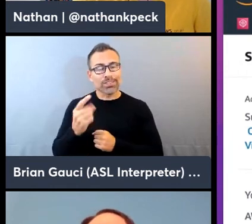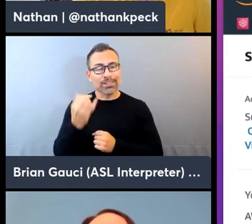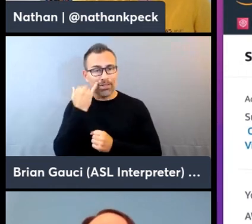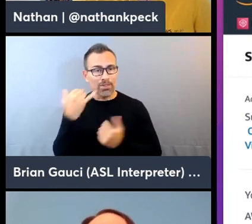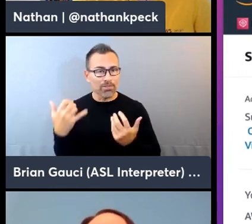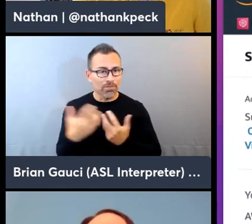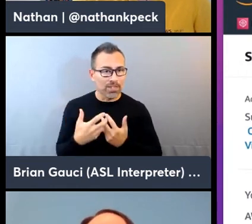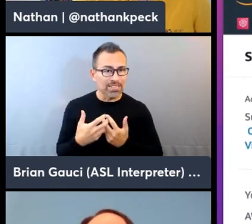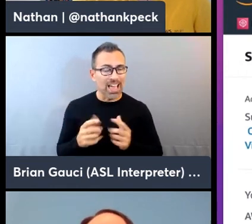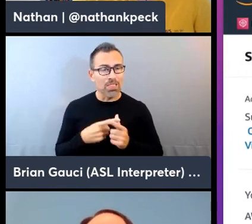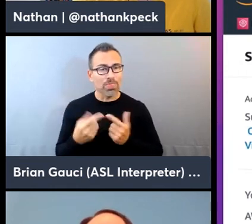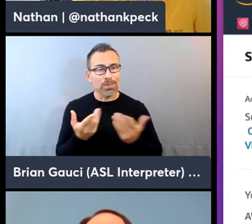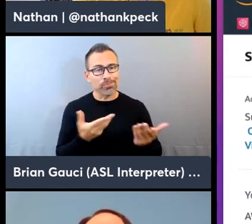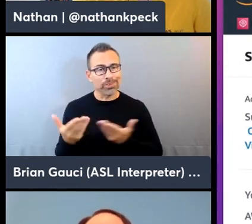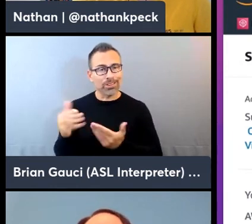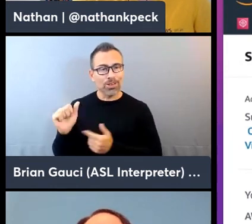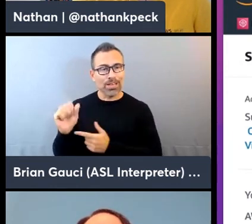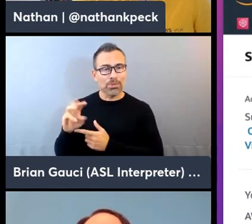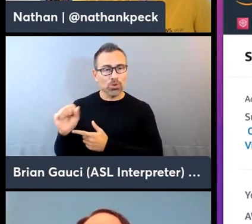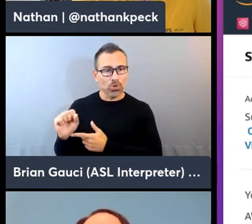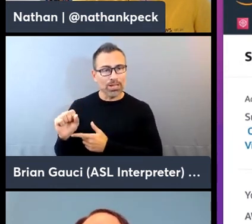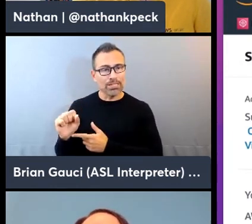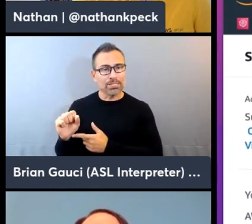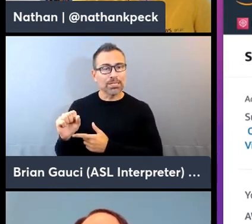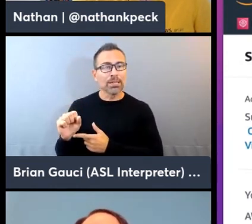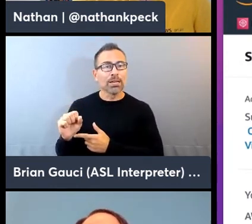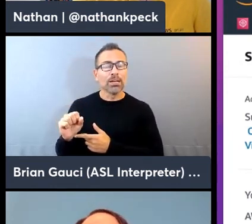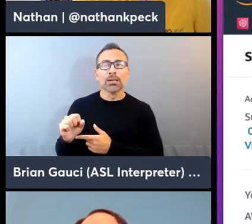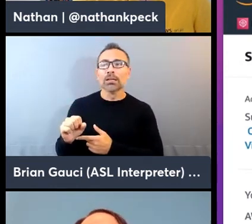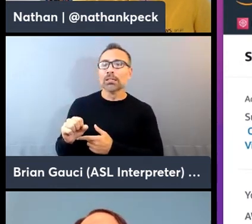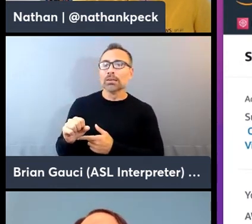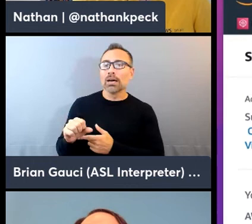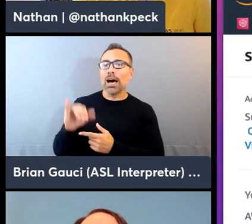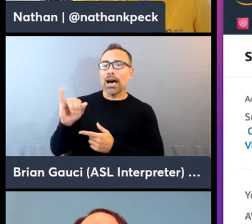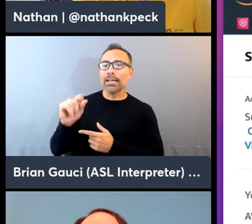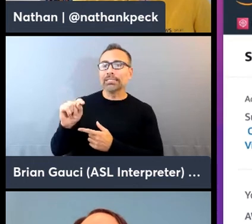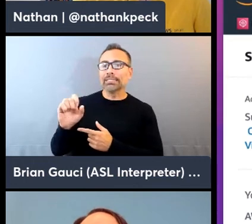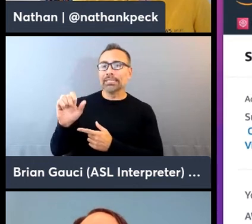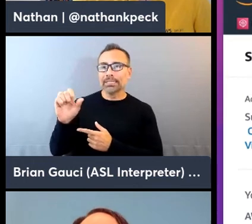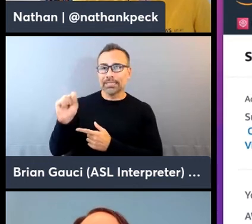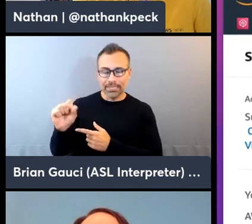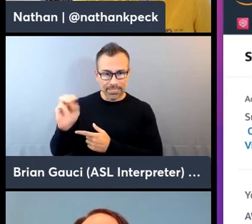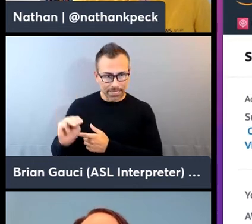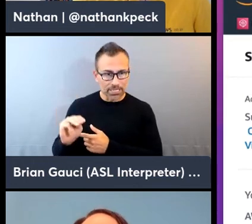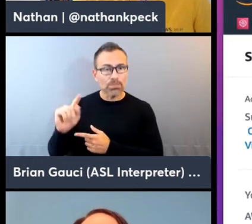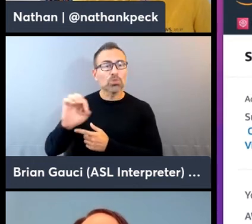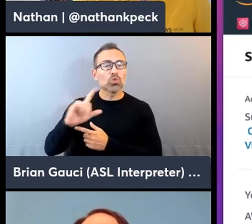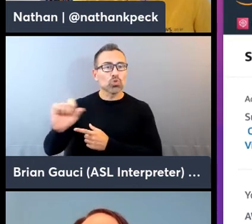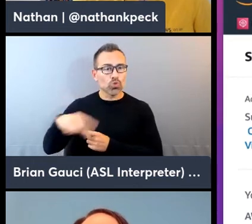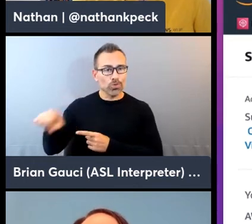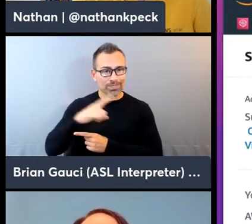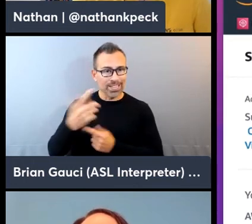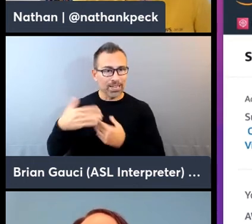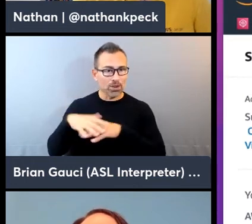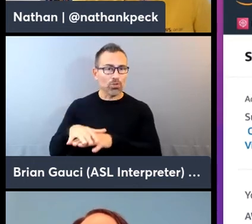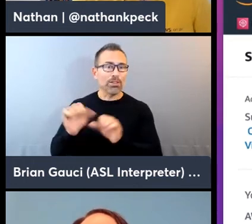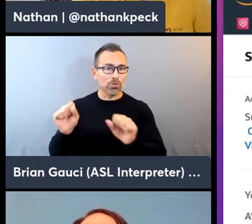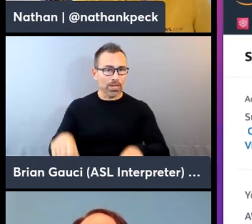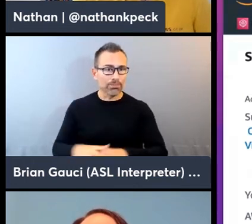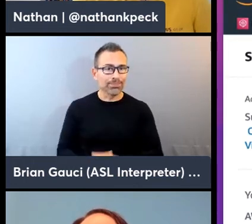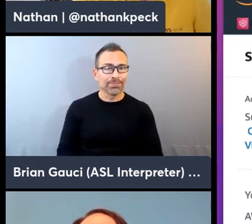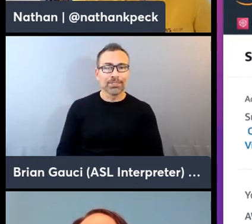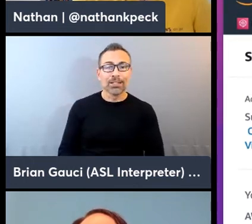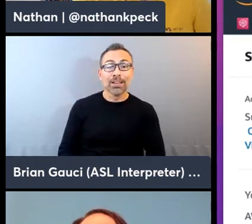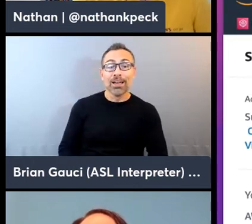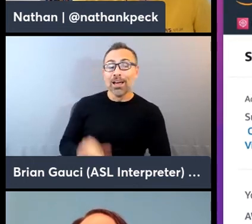over to the ITSM tools that we own and integrations that we own and support. That's amazing. I love that. And I